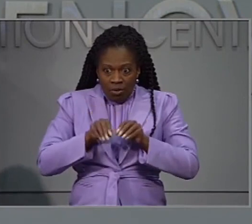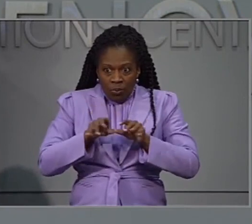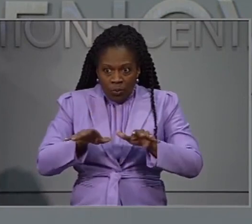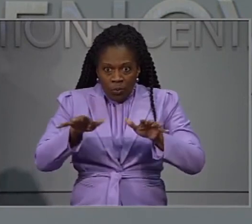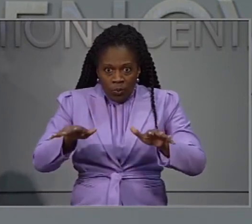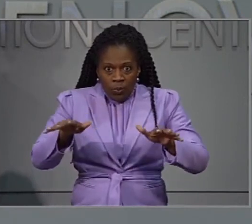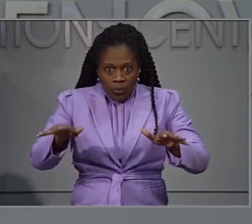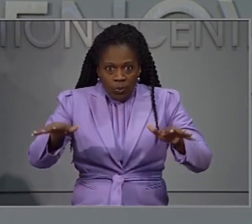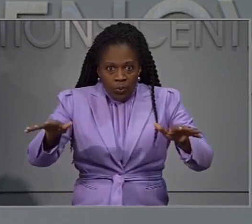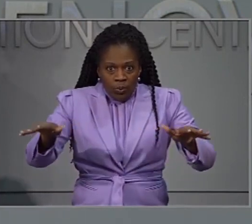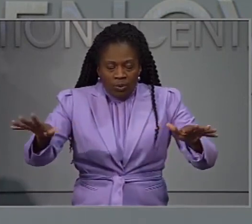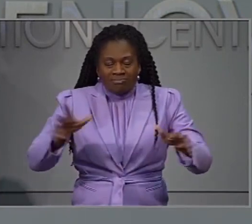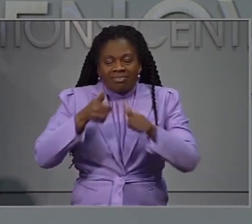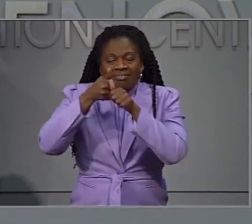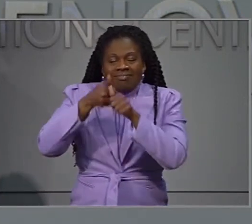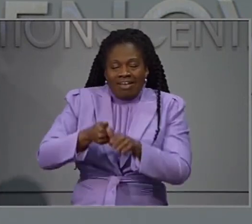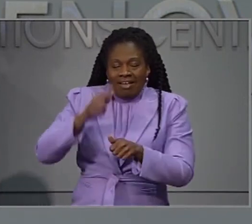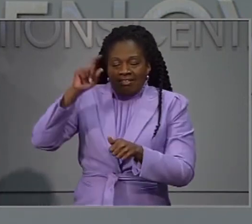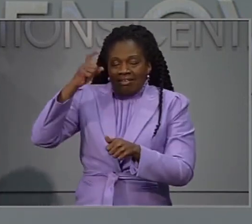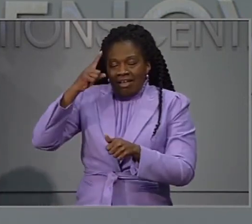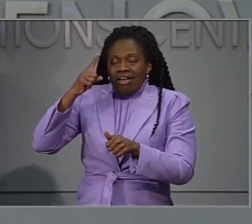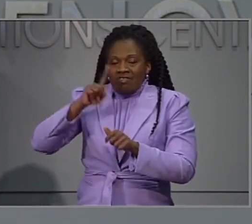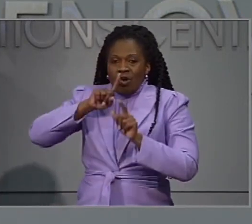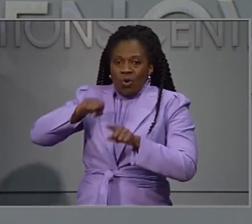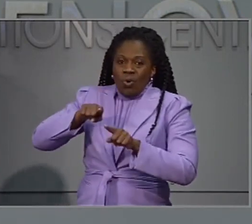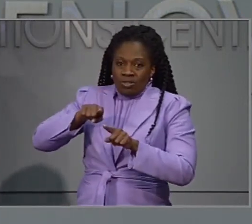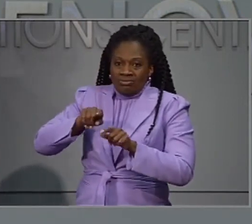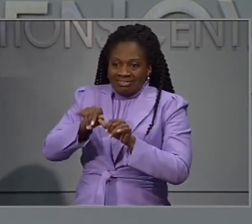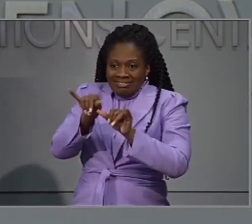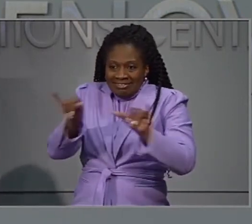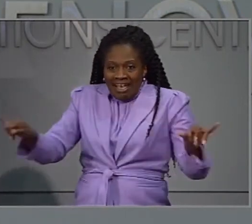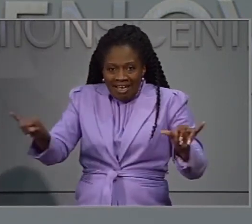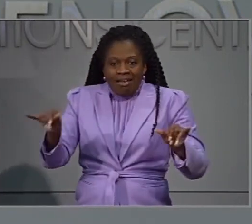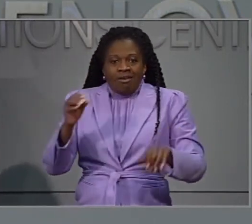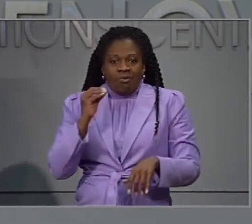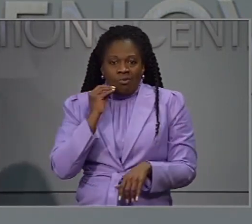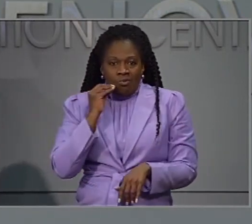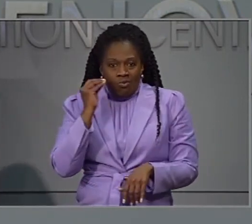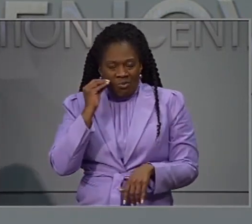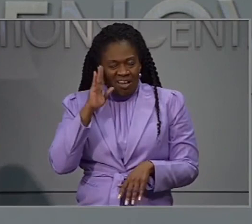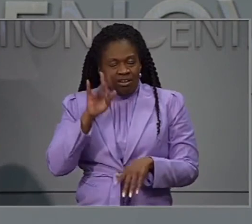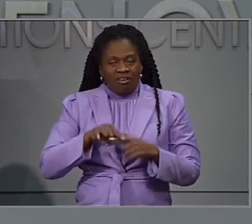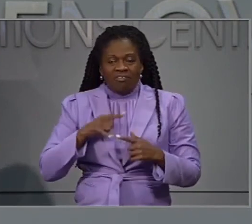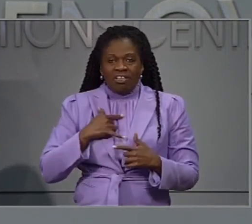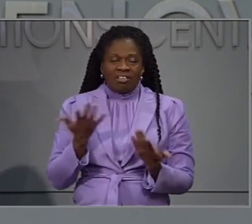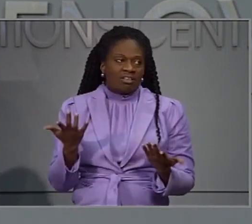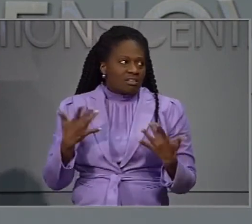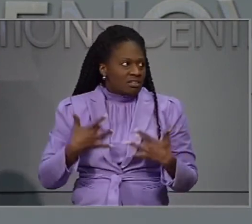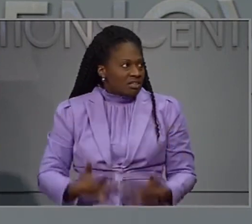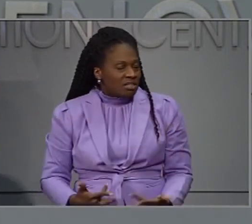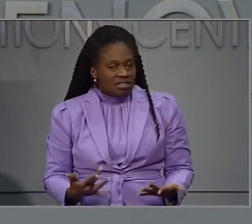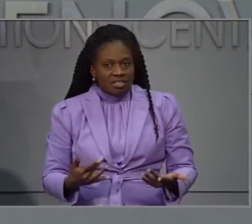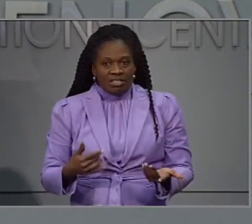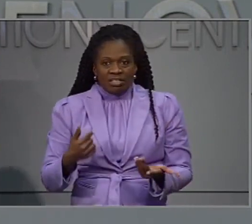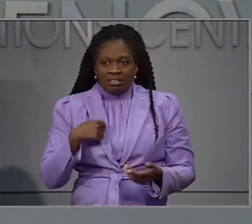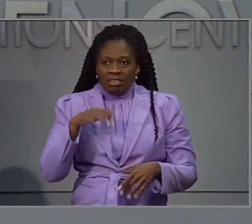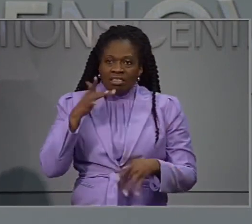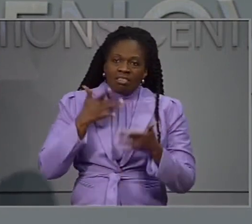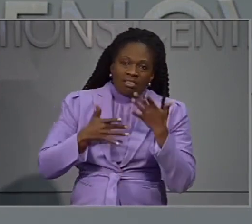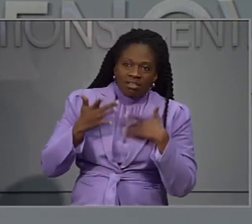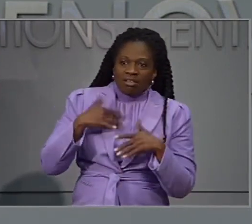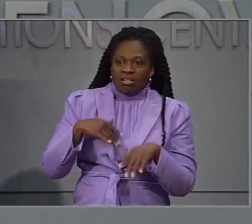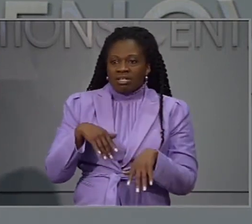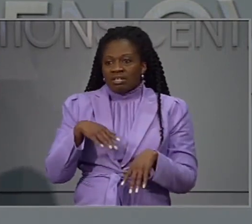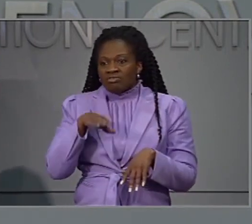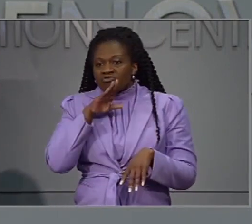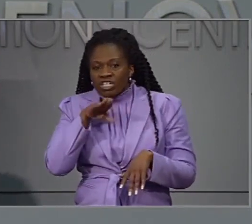is to abide by the governor's order to stay at home. I know it's hard. I know that it's impacting so many lives, but the staying